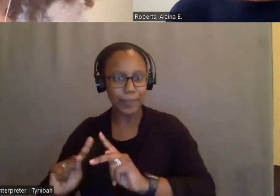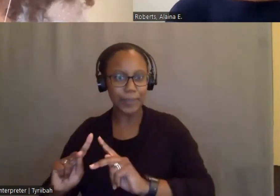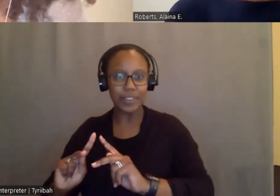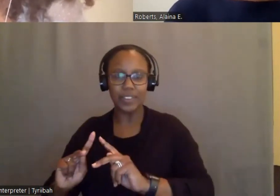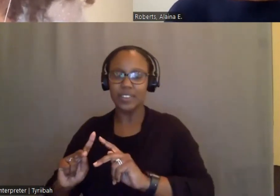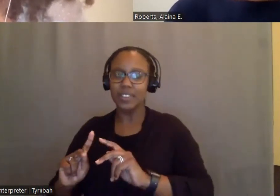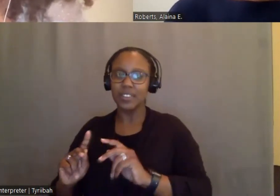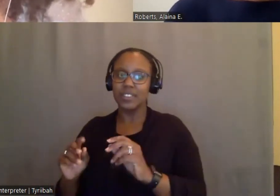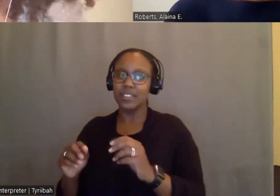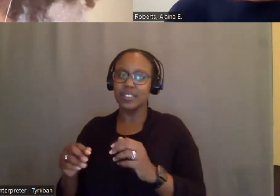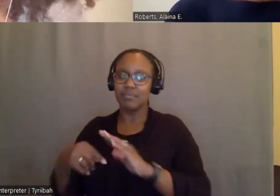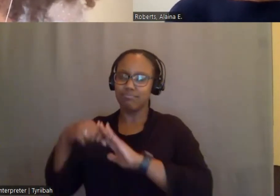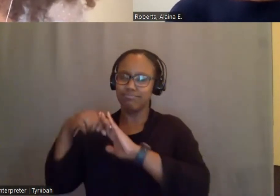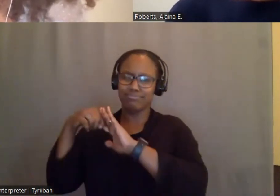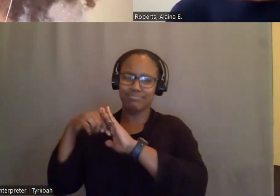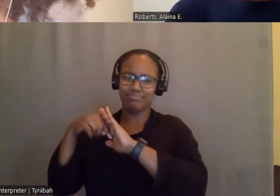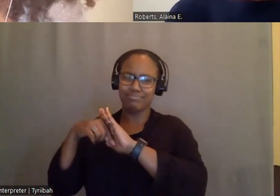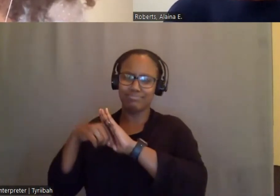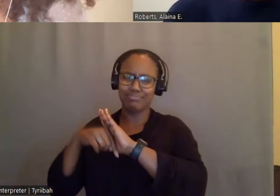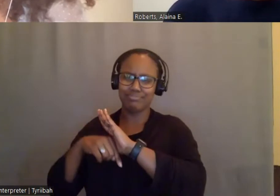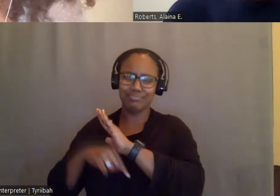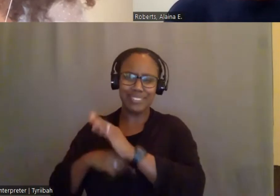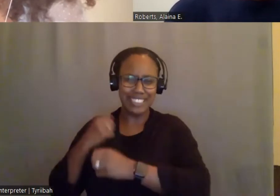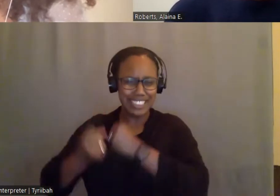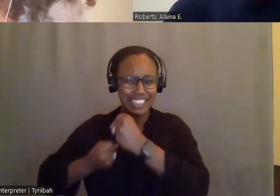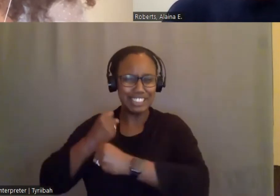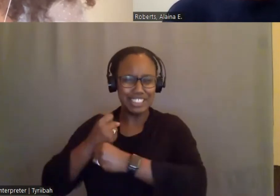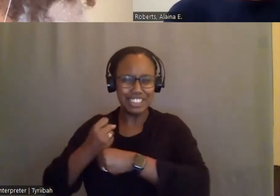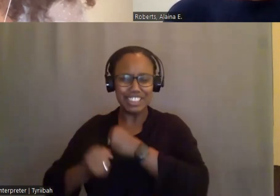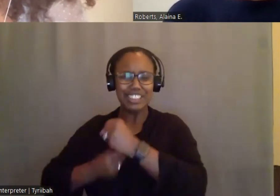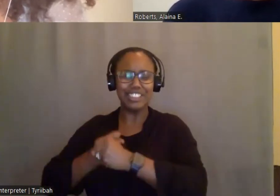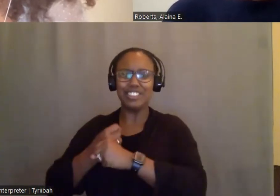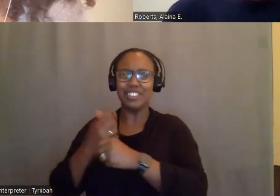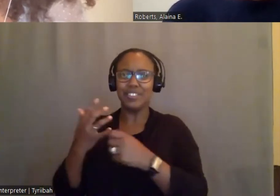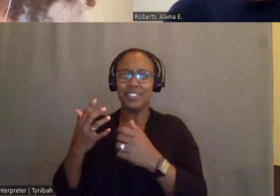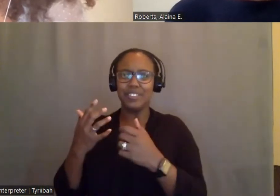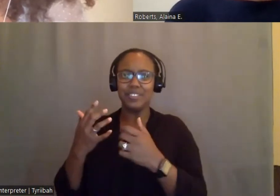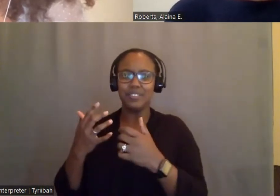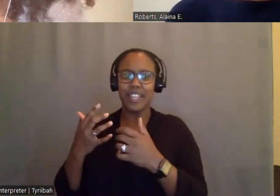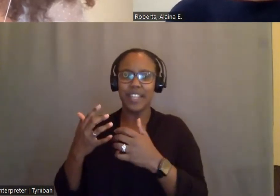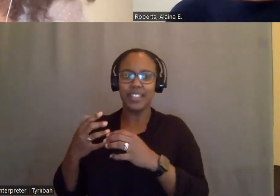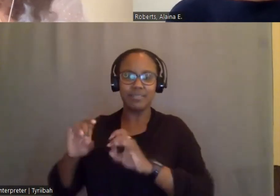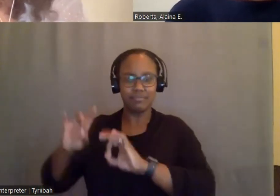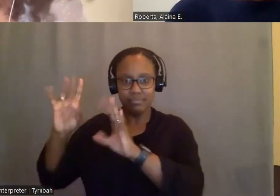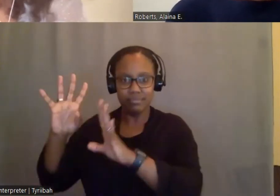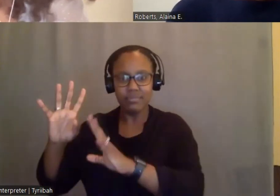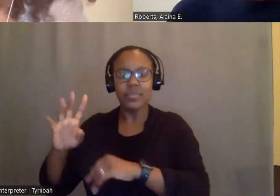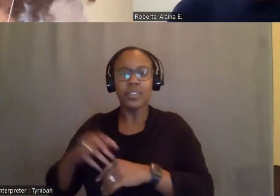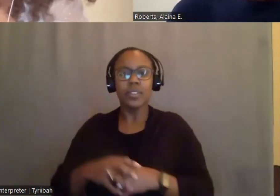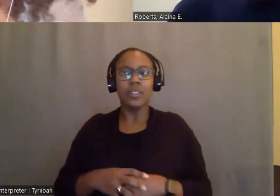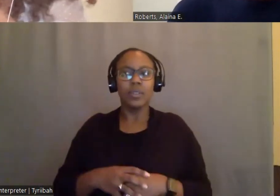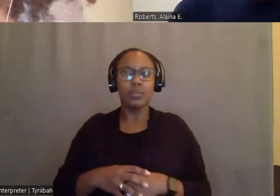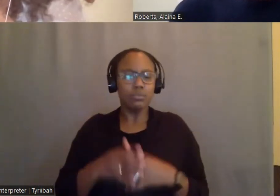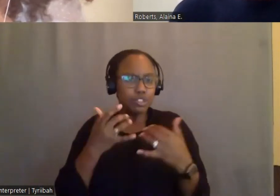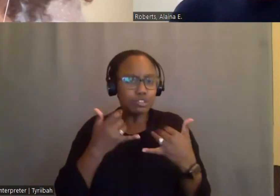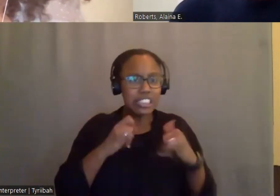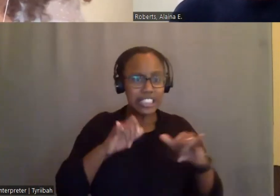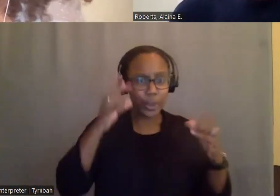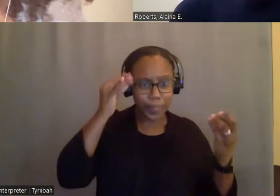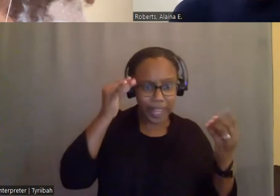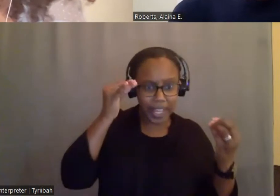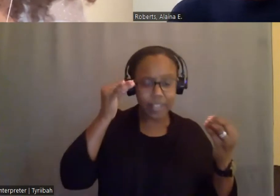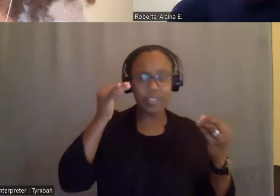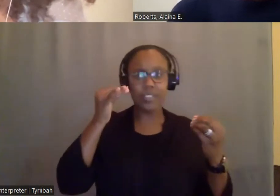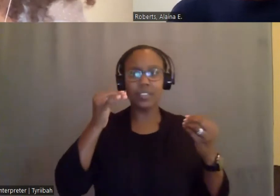strip away. But I don't think that that means that we shouldn't try and we shouldn't think through these ideas. It's just that I don't think we should be able to